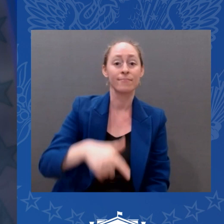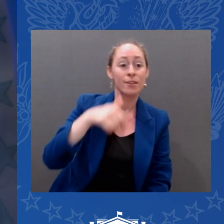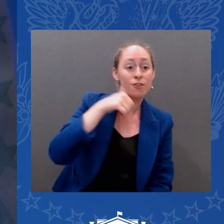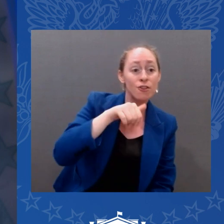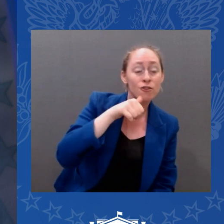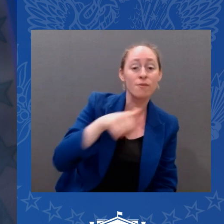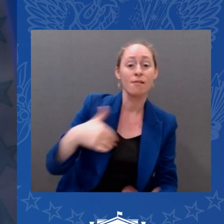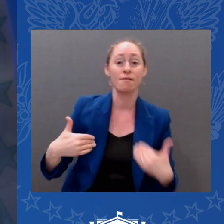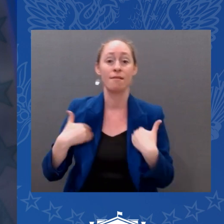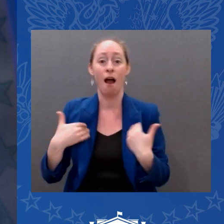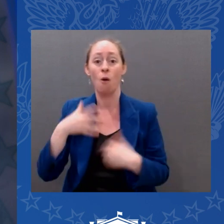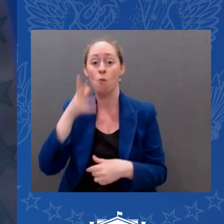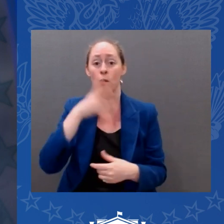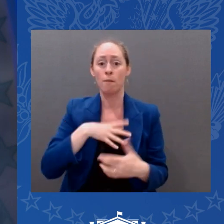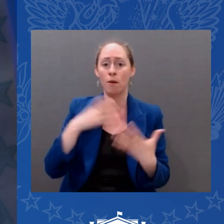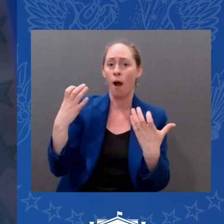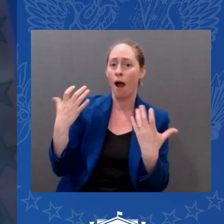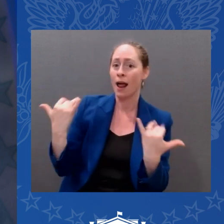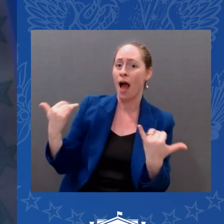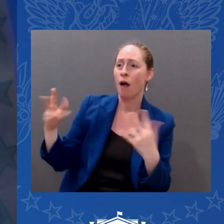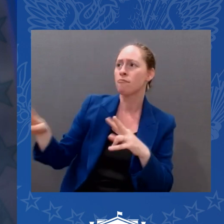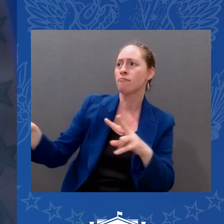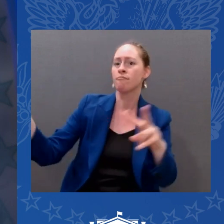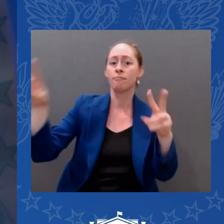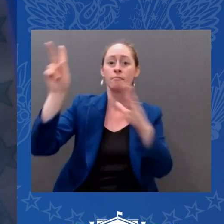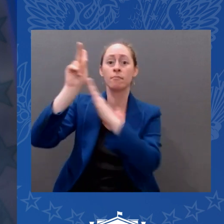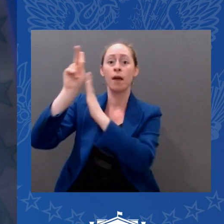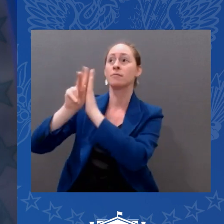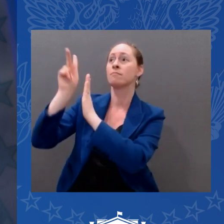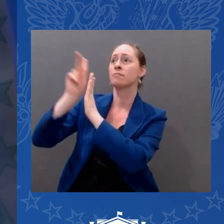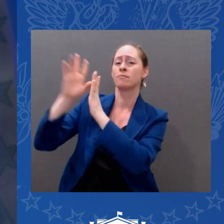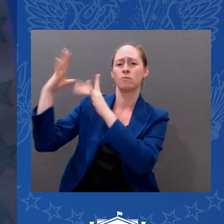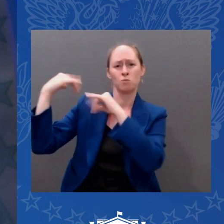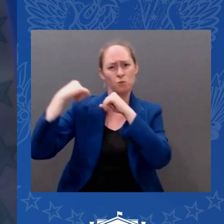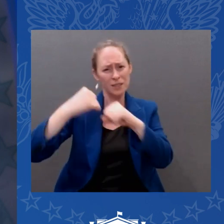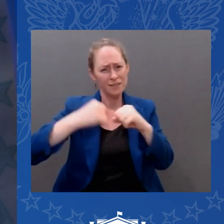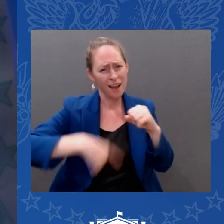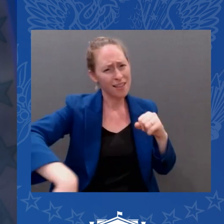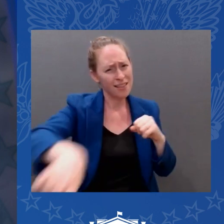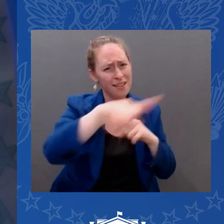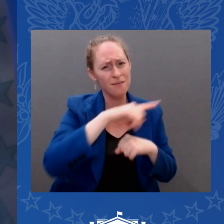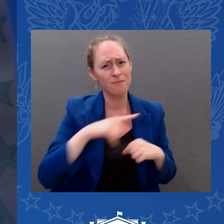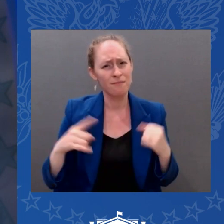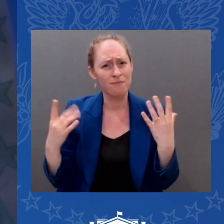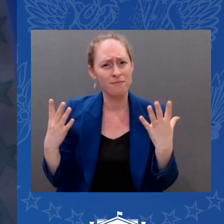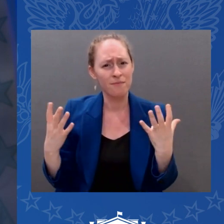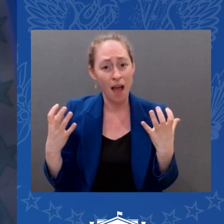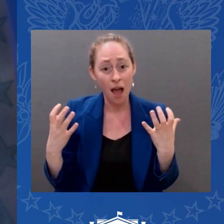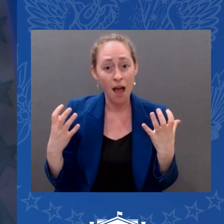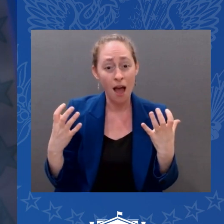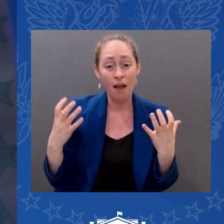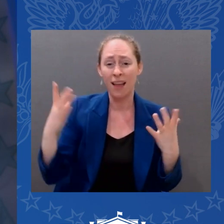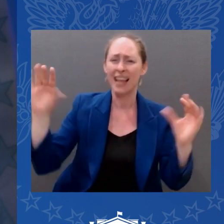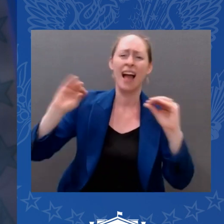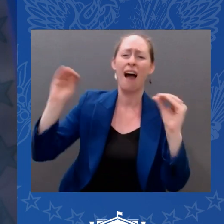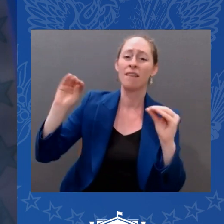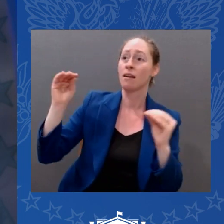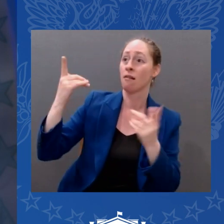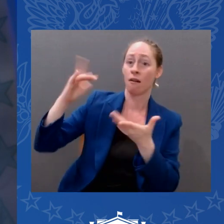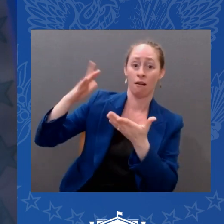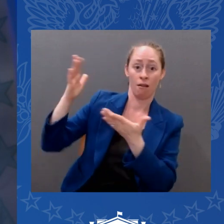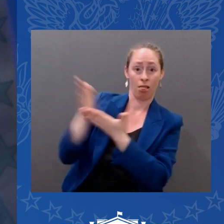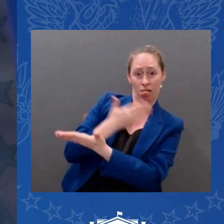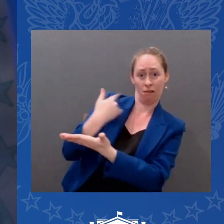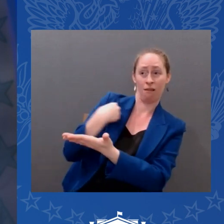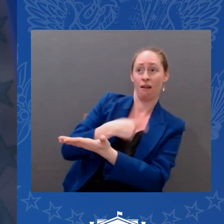implemented. Nothing about us without us is a movement. We all need to pay attention.